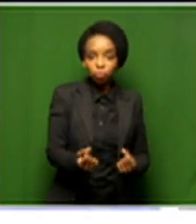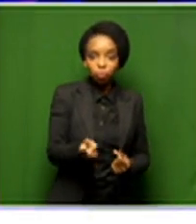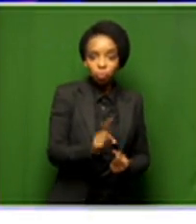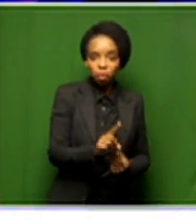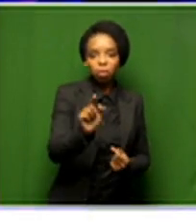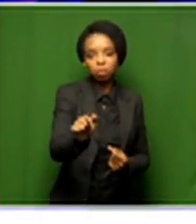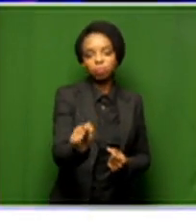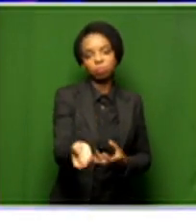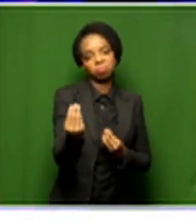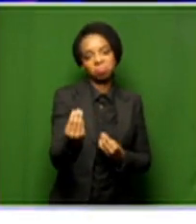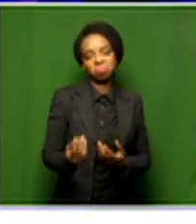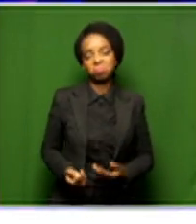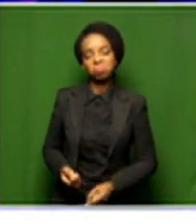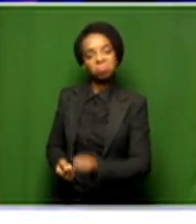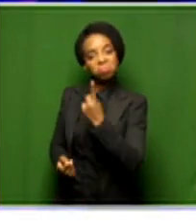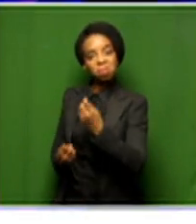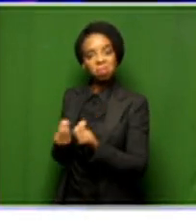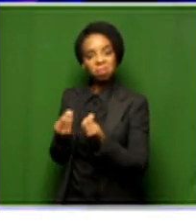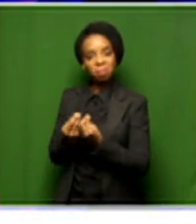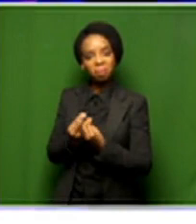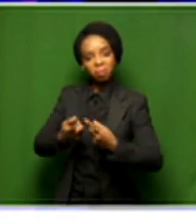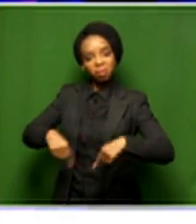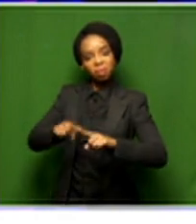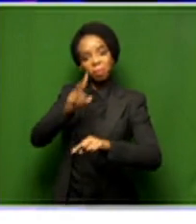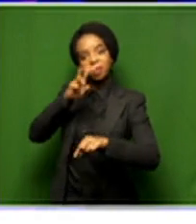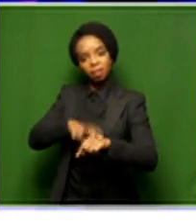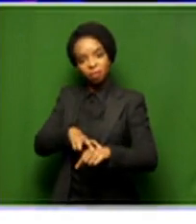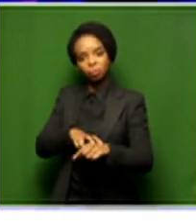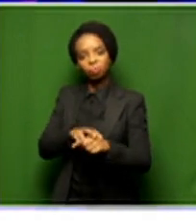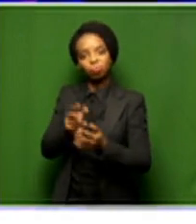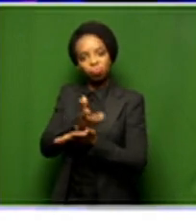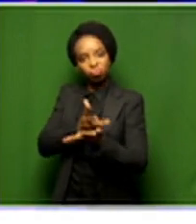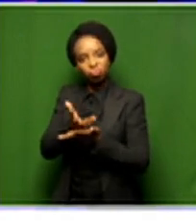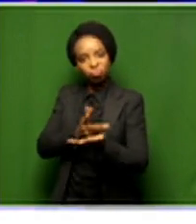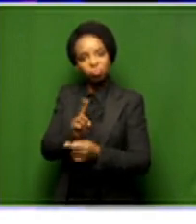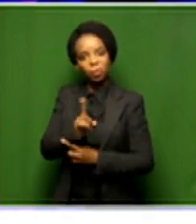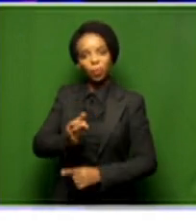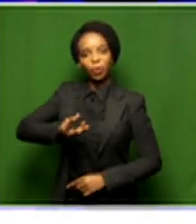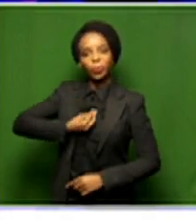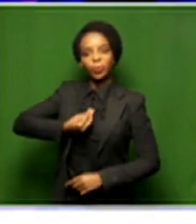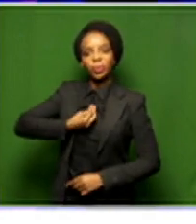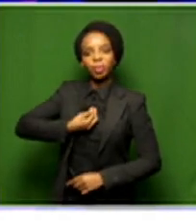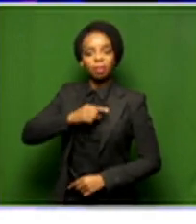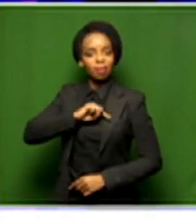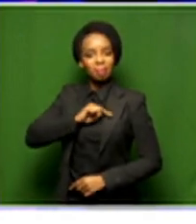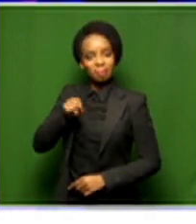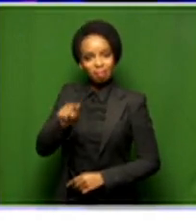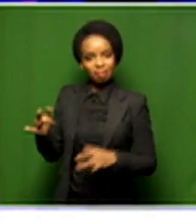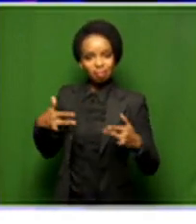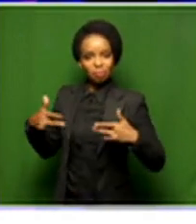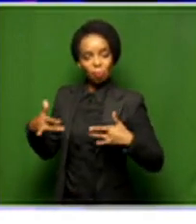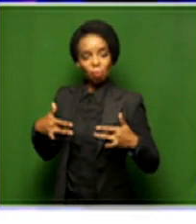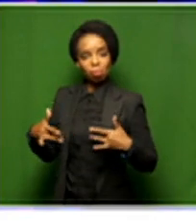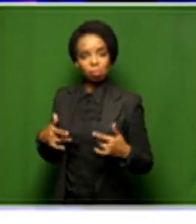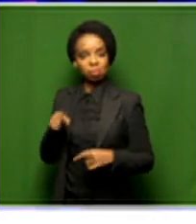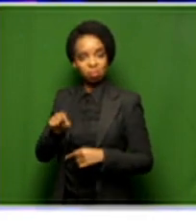the things that we need to talk to as well is the youth, because that's the worrying statistic we look at. There are, if I'm